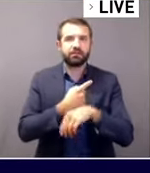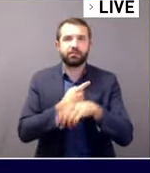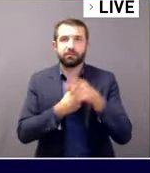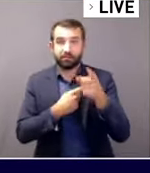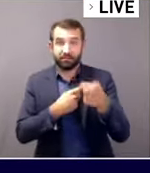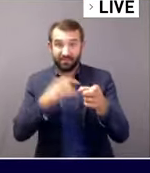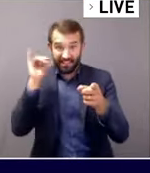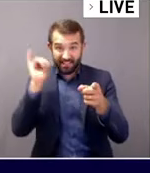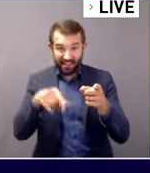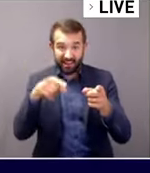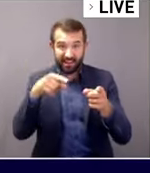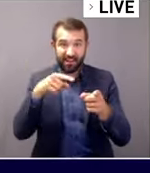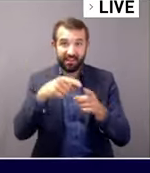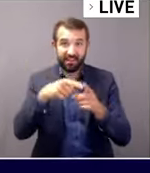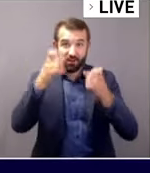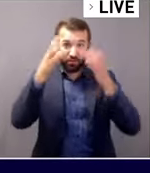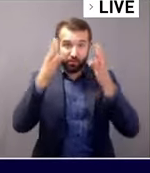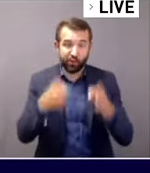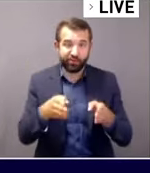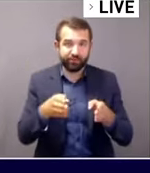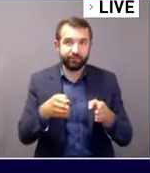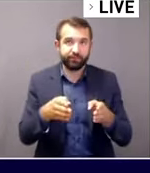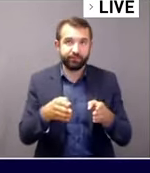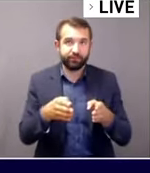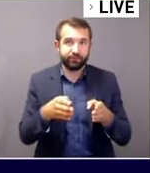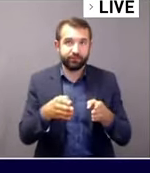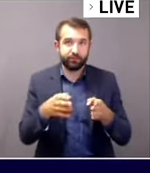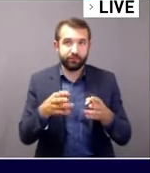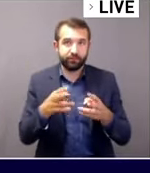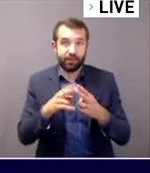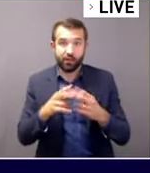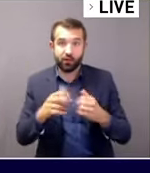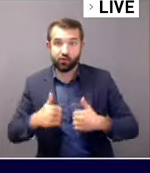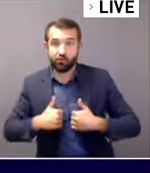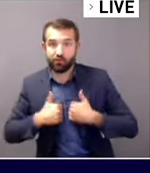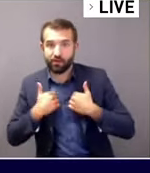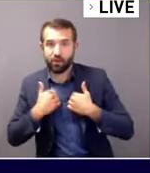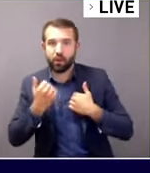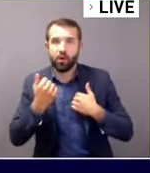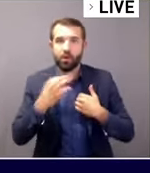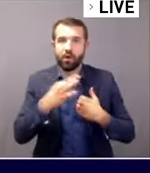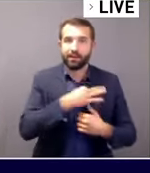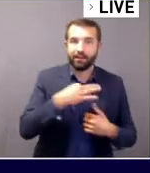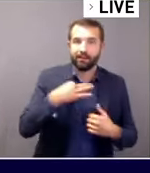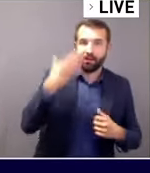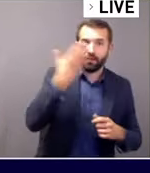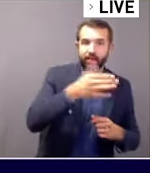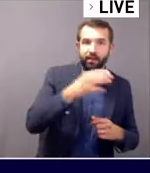was that a person, a resident or staff member of Maple Crest Rehabilitation?